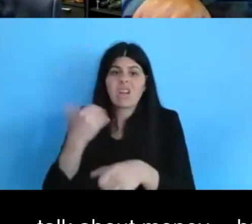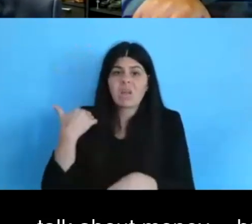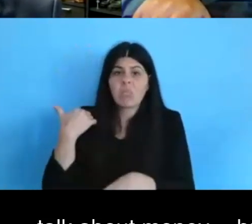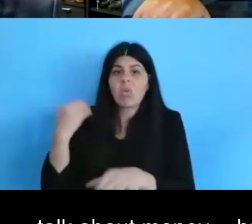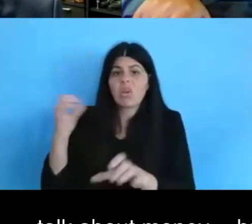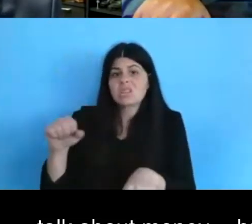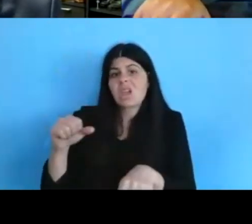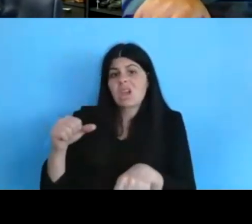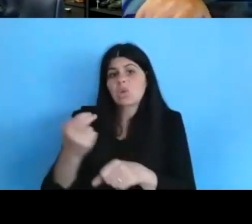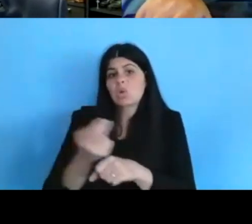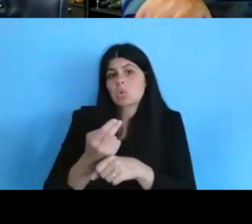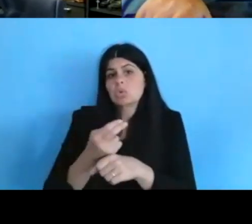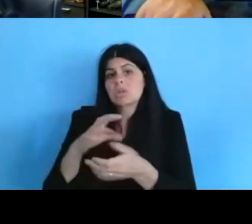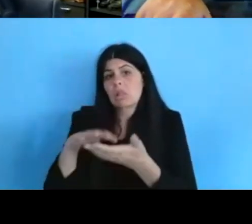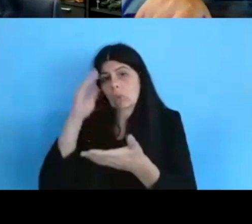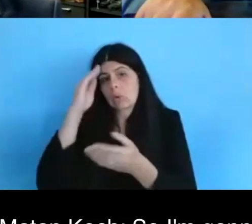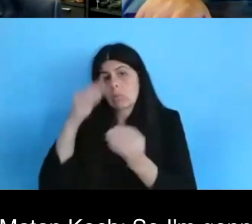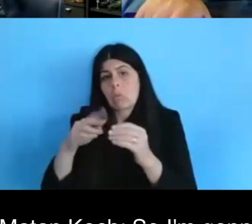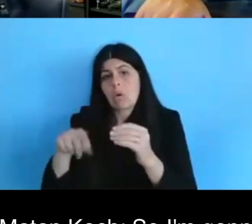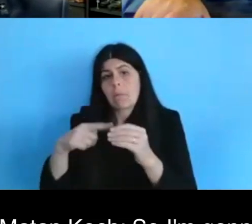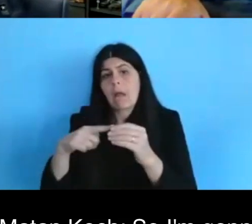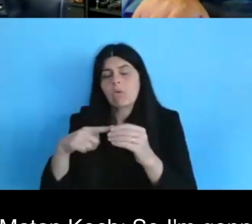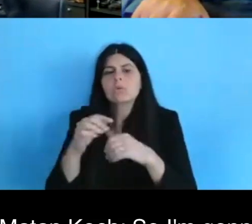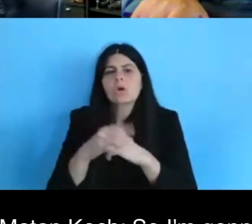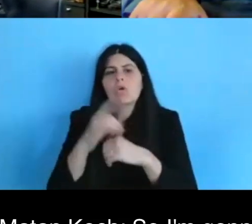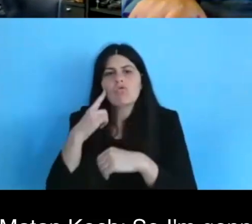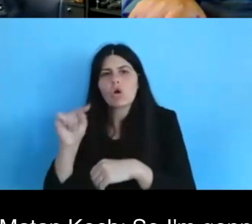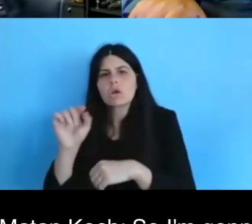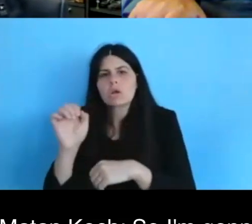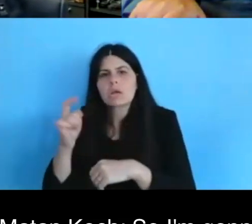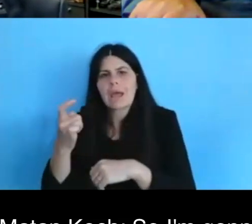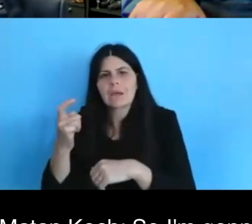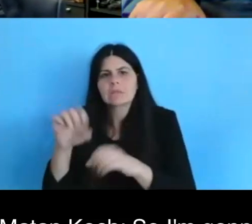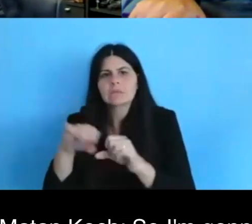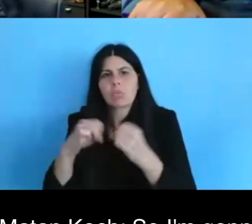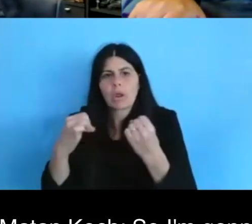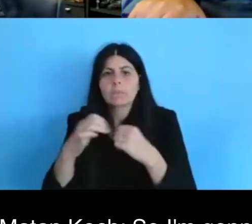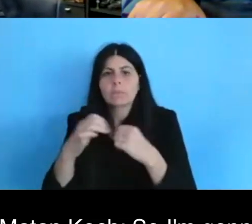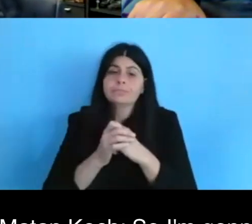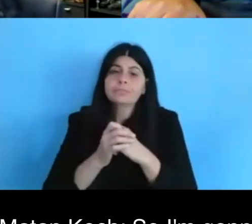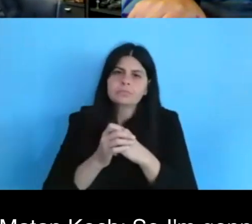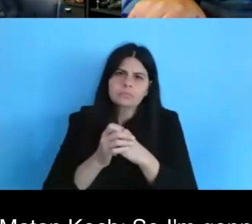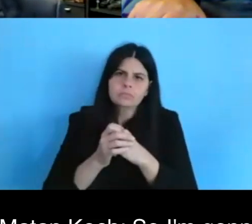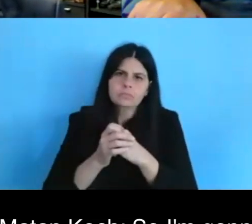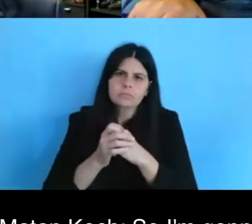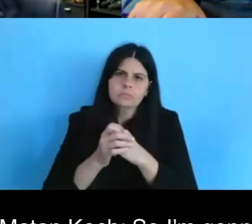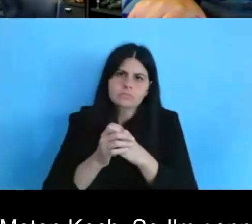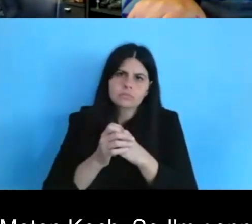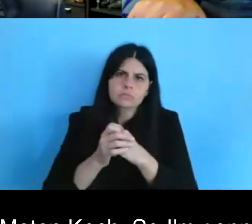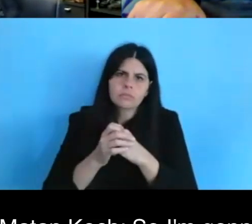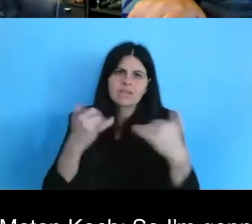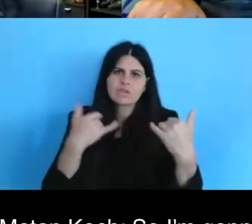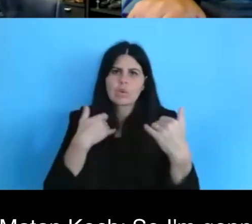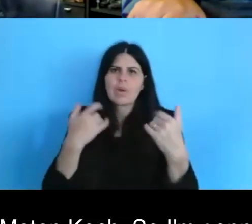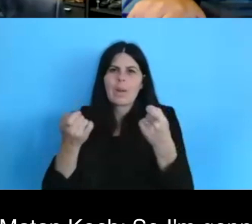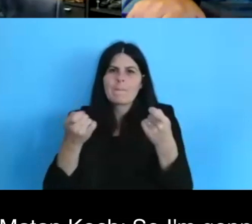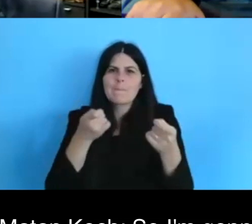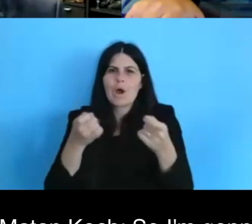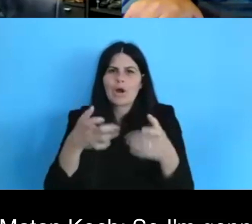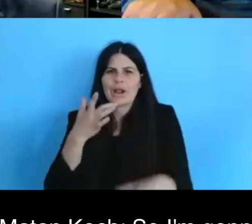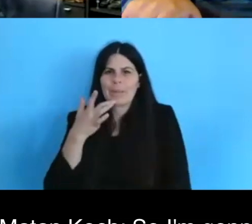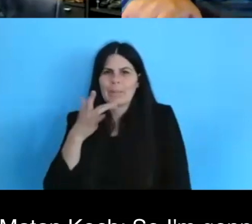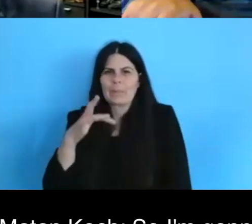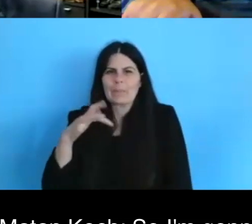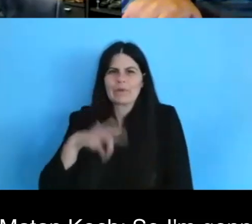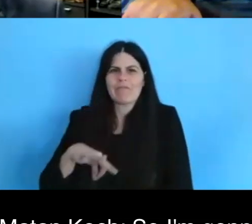about. Yep. Well, so I'm going to take moderator privilege to pose one last question